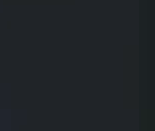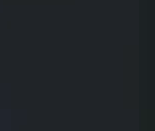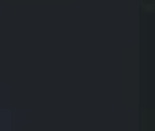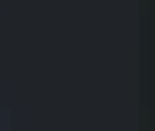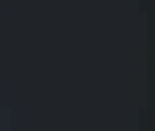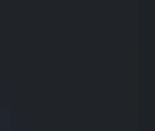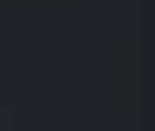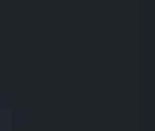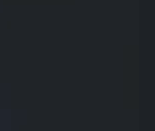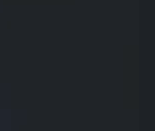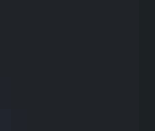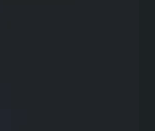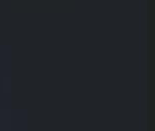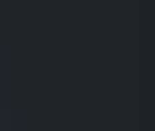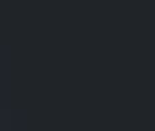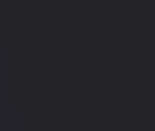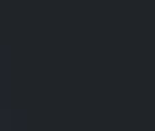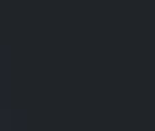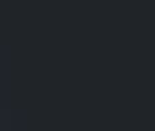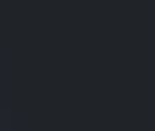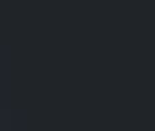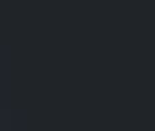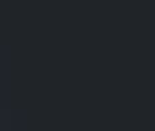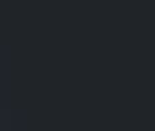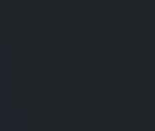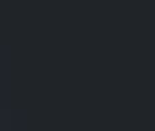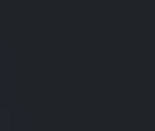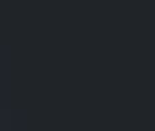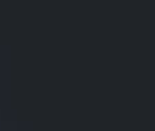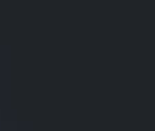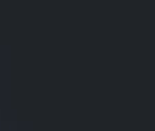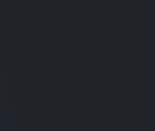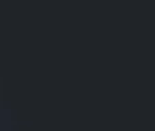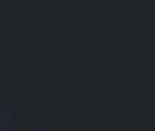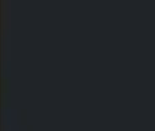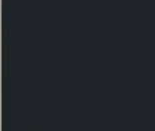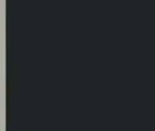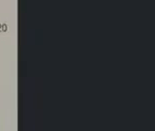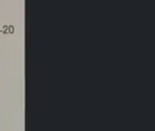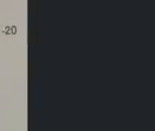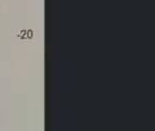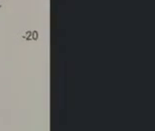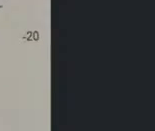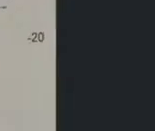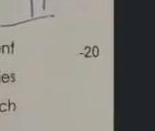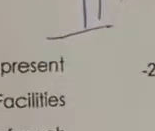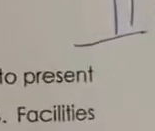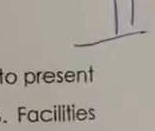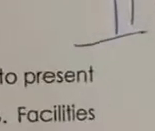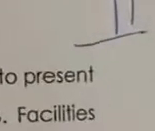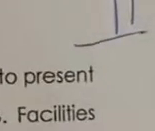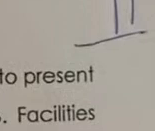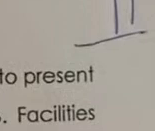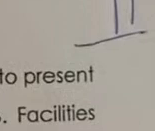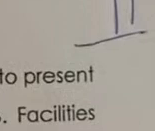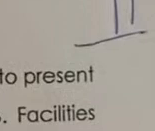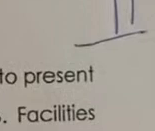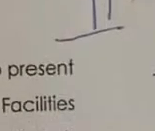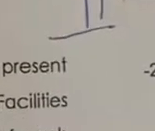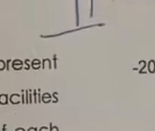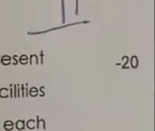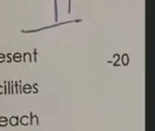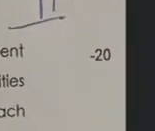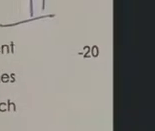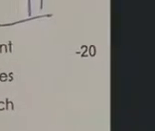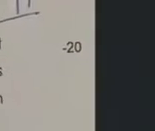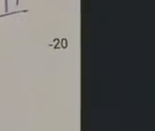here, and this is what she says. In case of any errors, this is at the constituency level, on Form